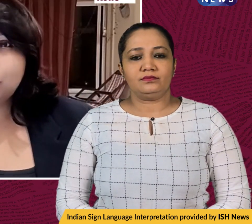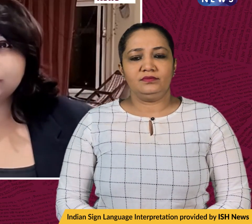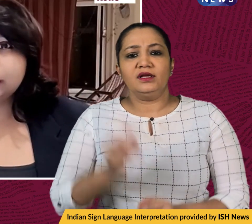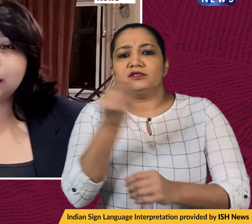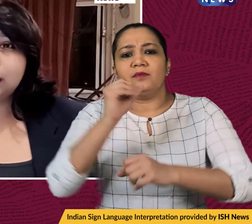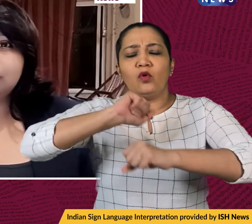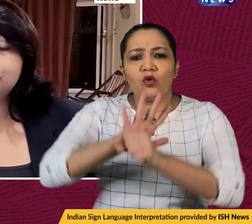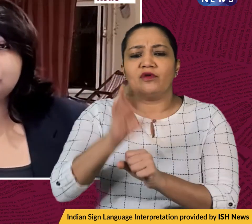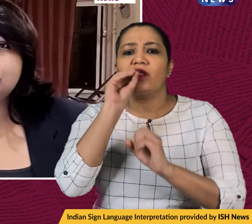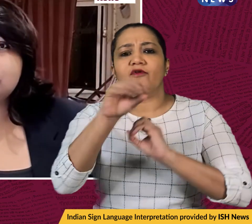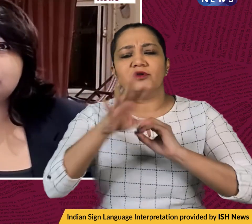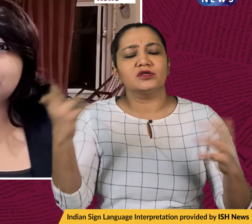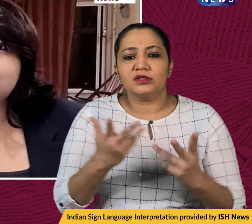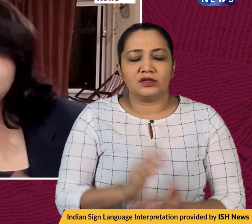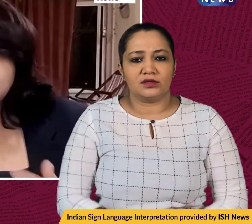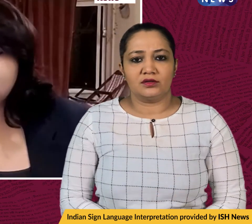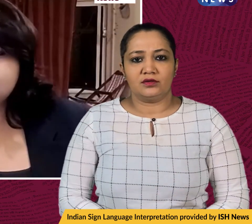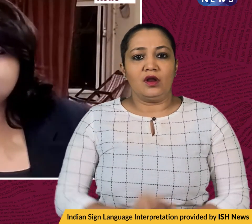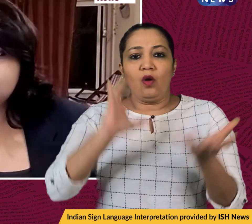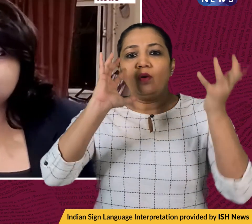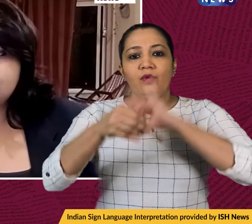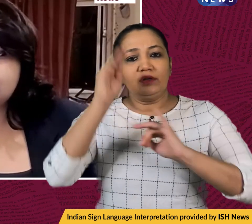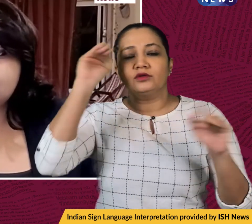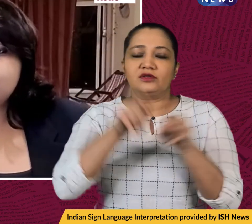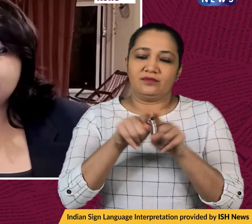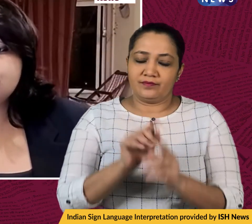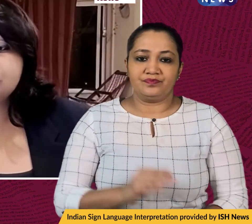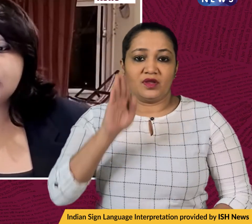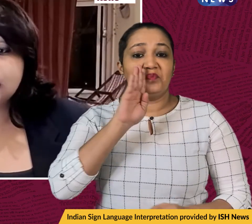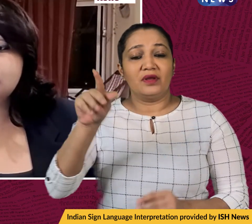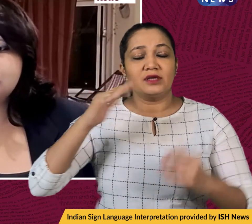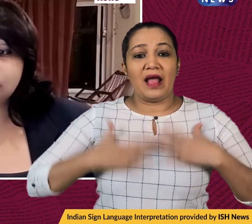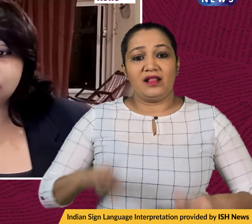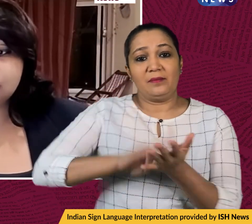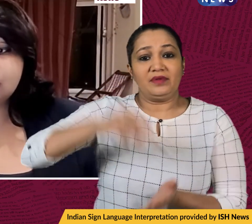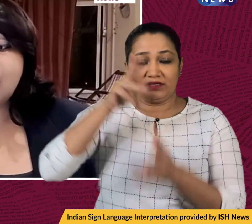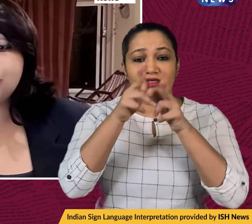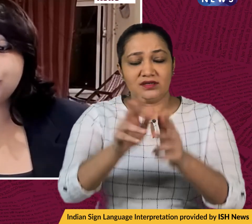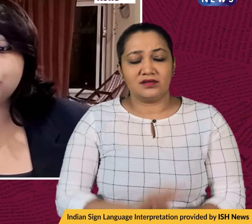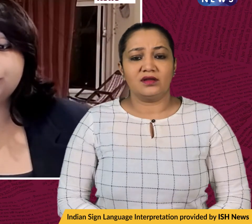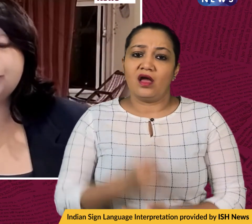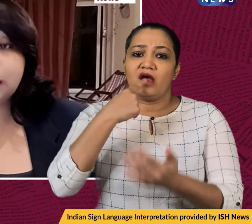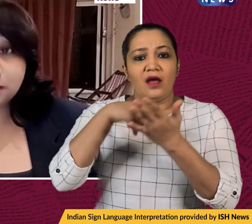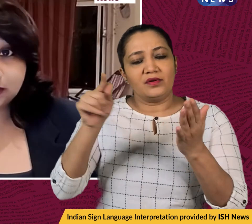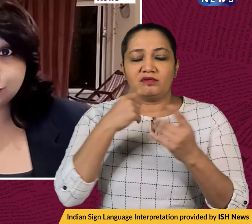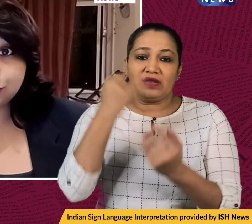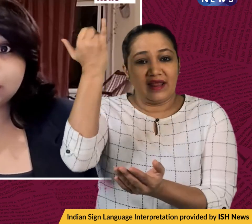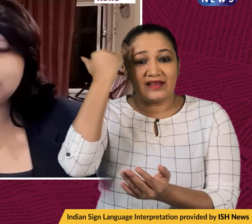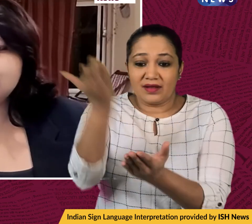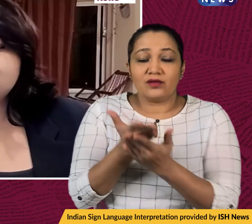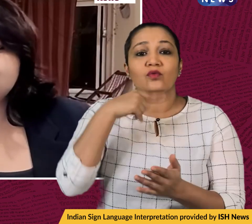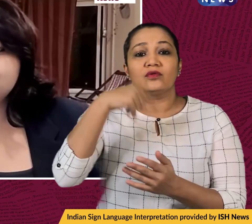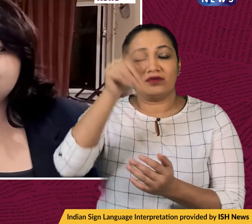And some COVID information that's coming in from across the world right now. Belgium's health ministers have approved a